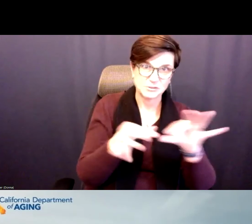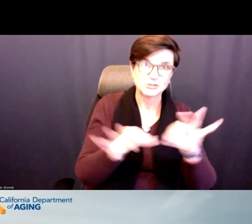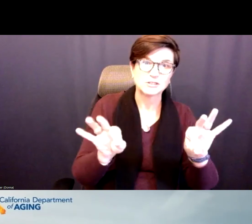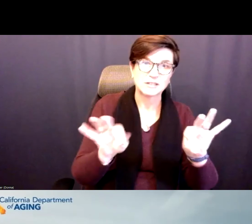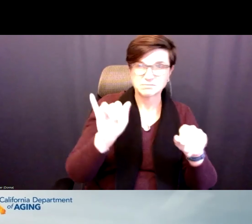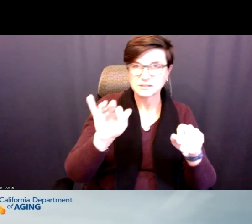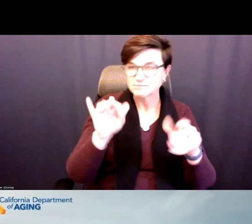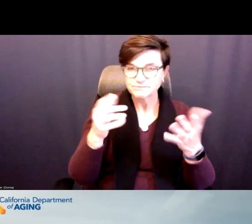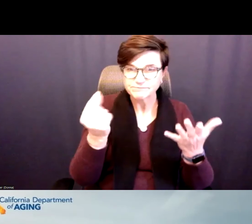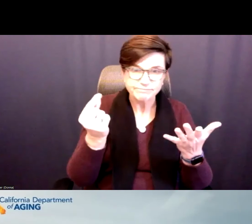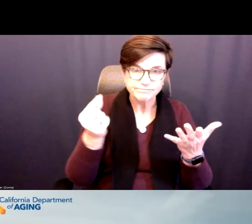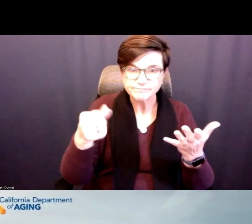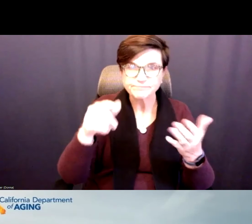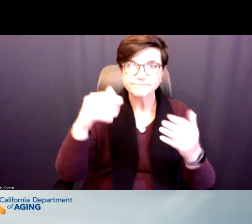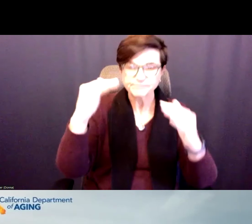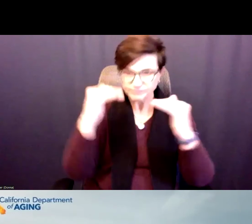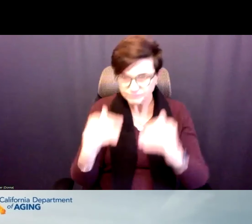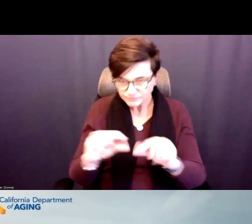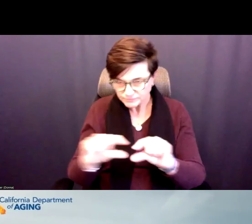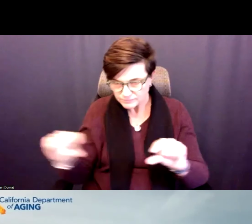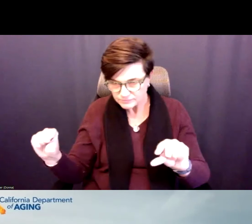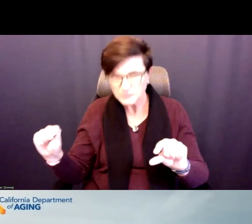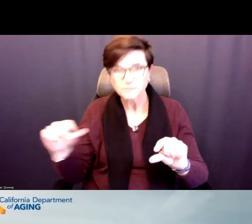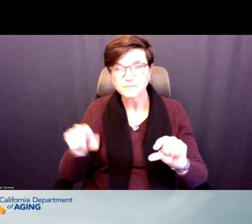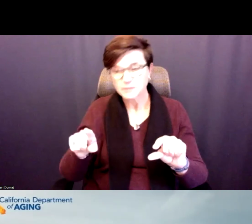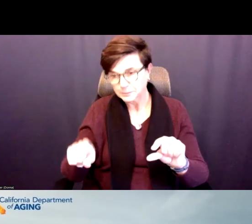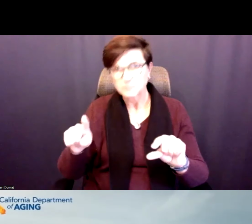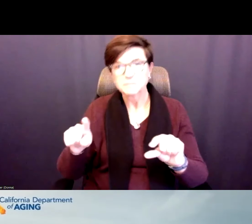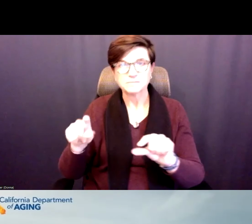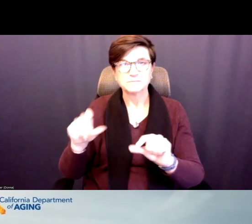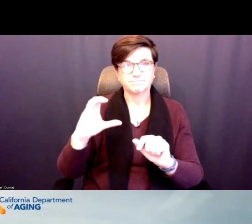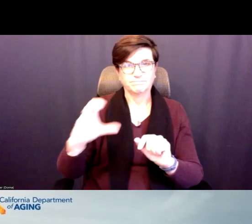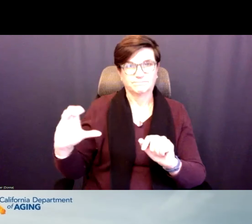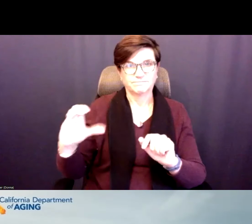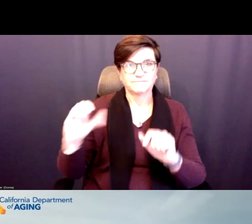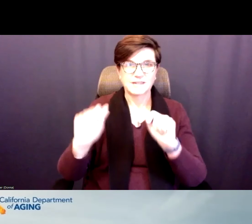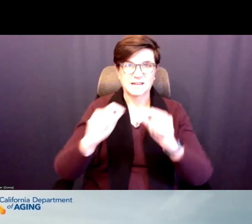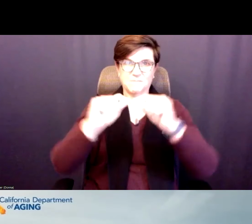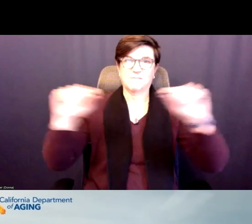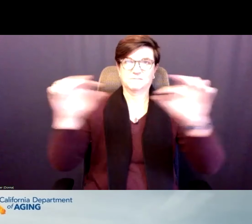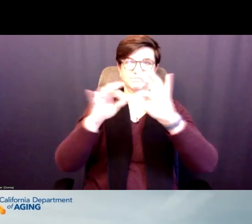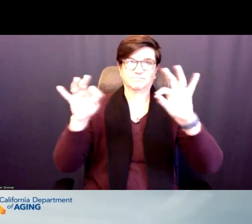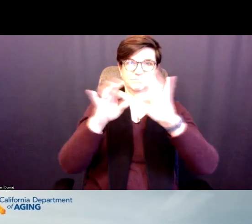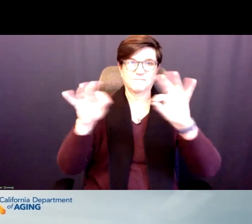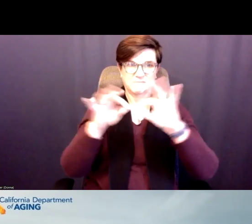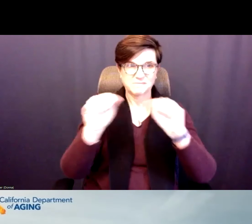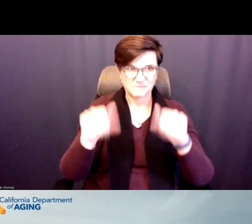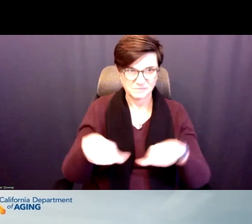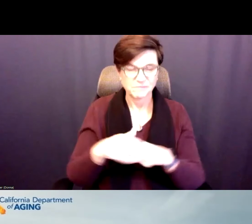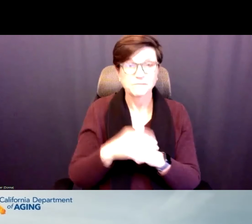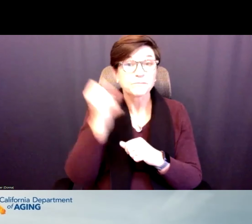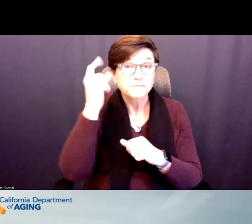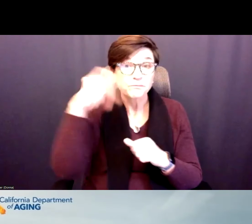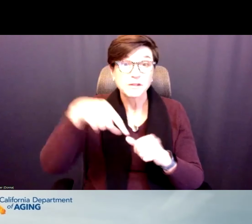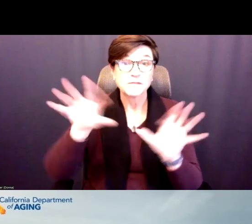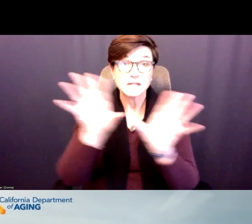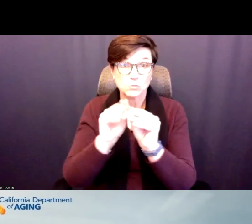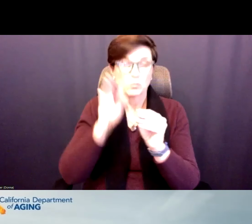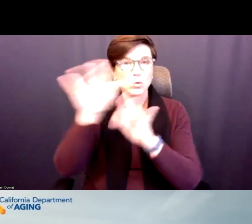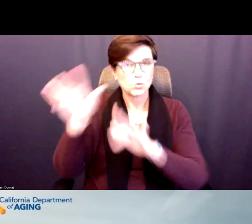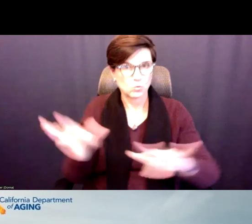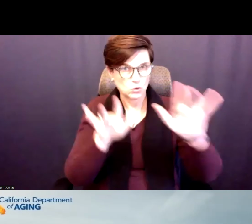just click on your toolbar on your Zoom screen. We are recording today's session, and we want to do that so that